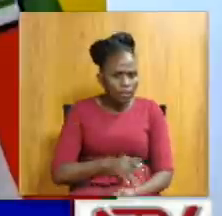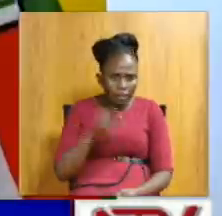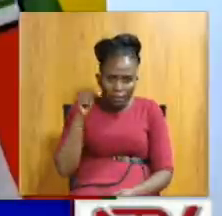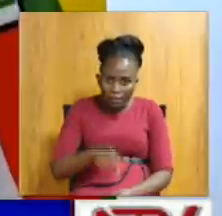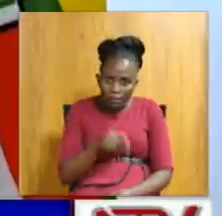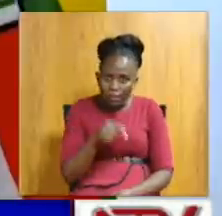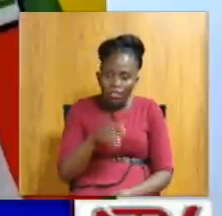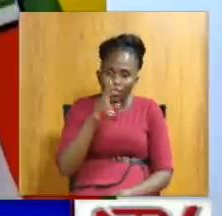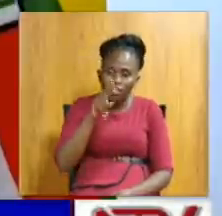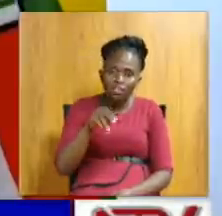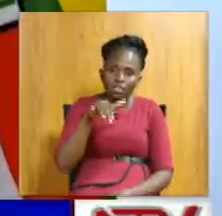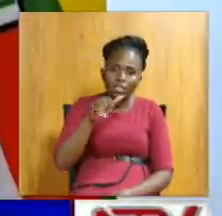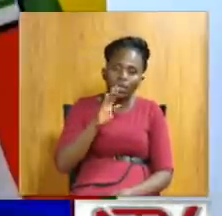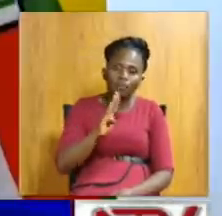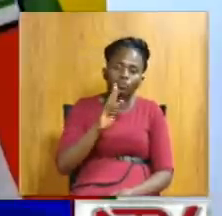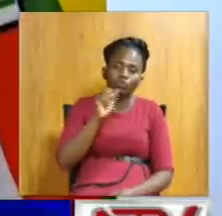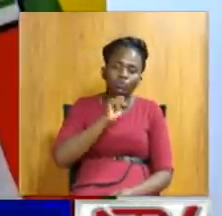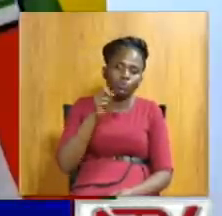Nyabushozi area.